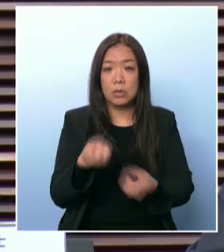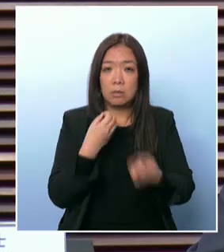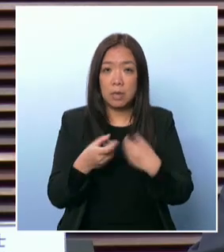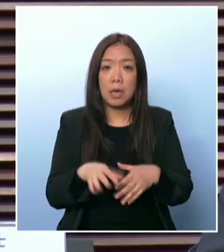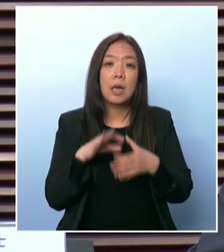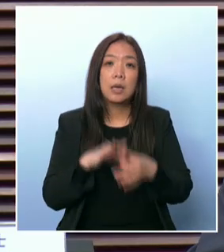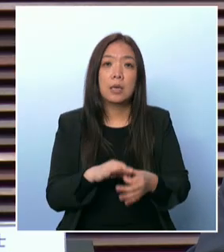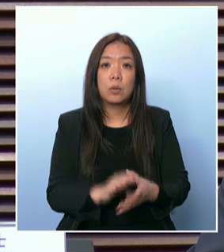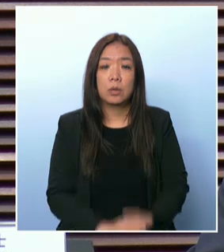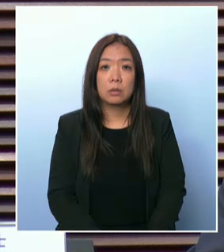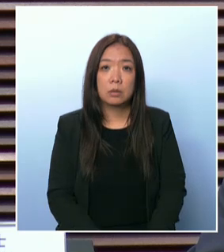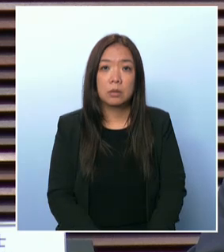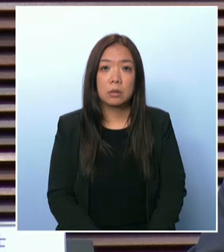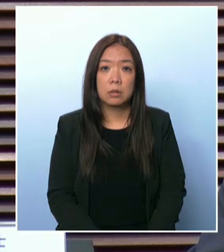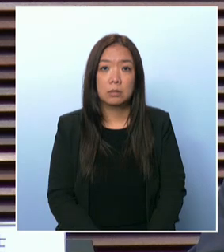Thank you.